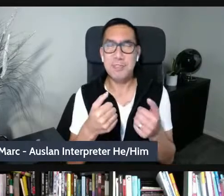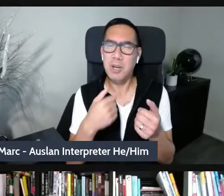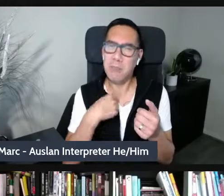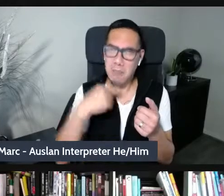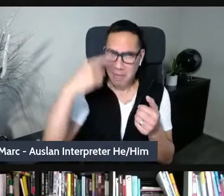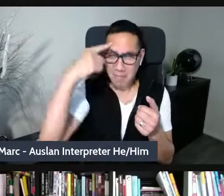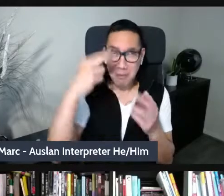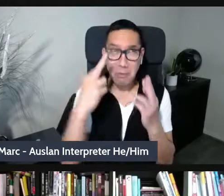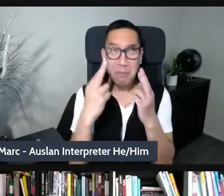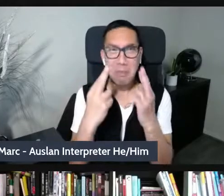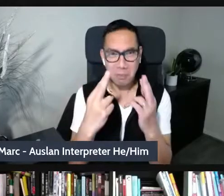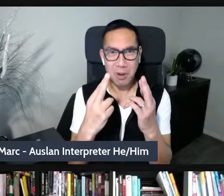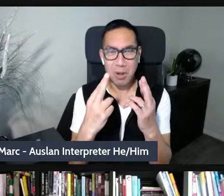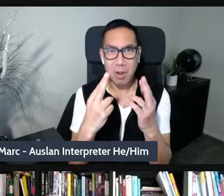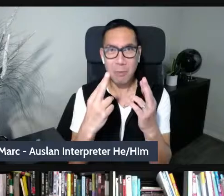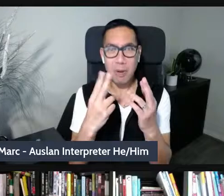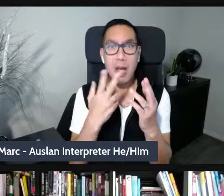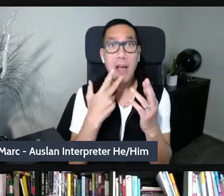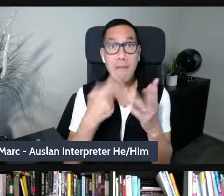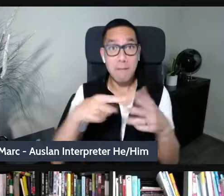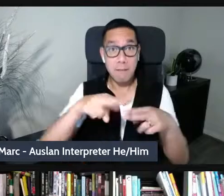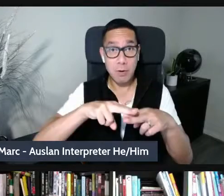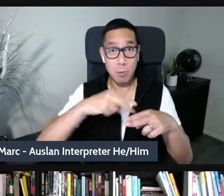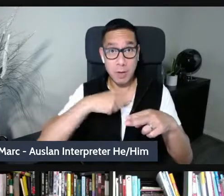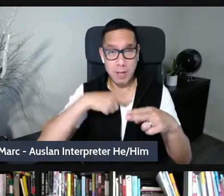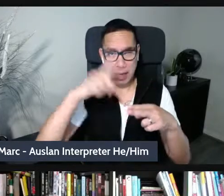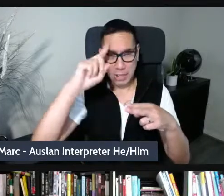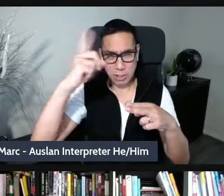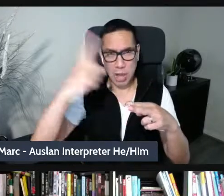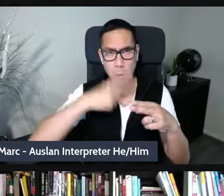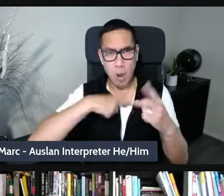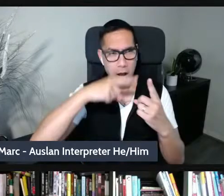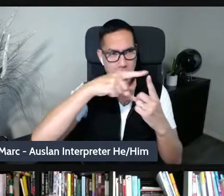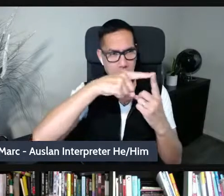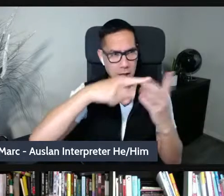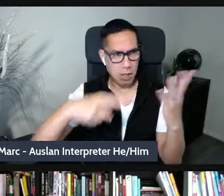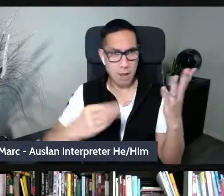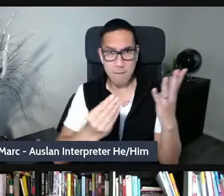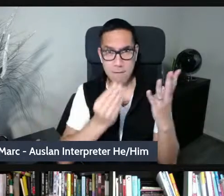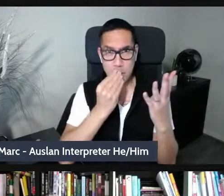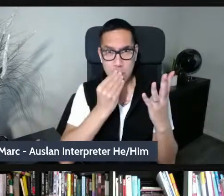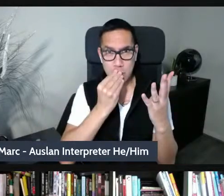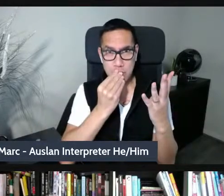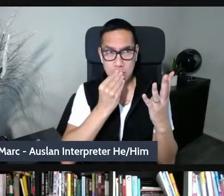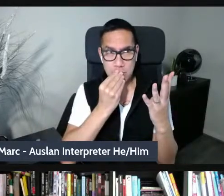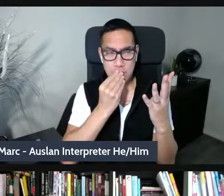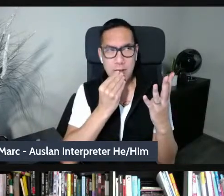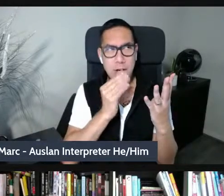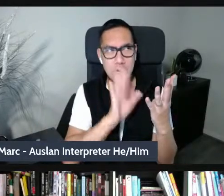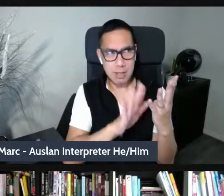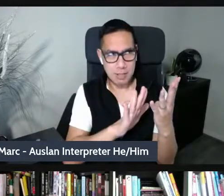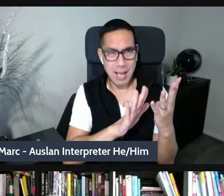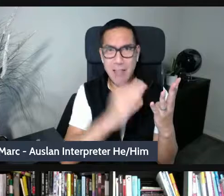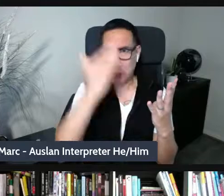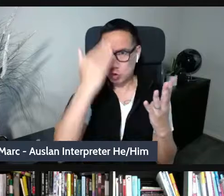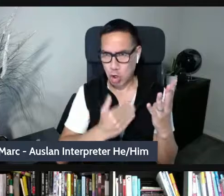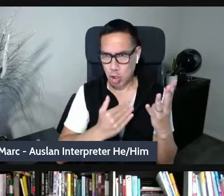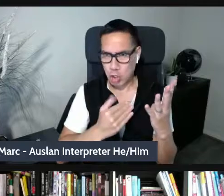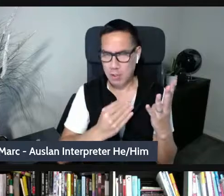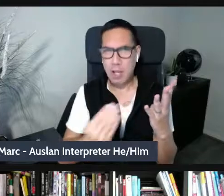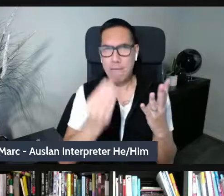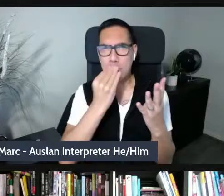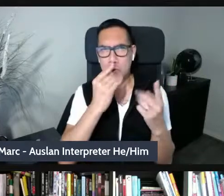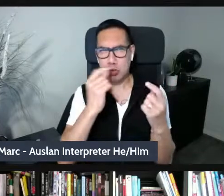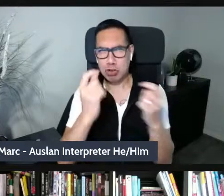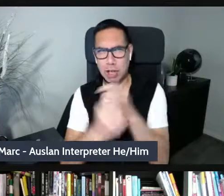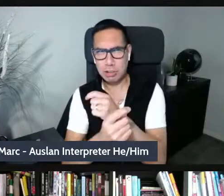that by understanding all of these reasons why food has changed for you after stroke, that will mean that we can, alongside